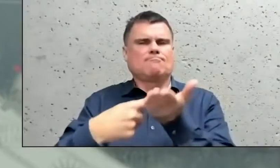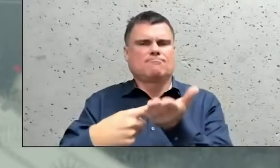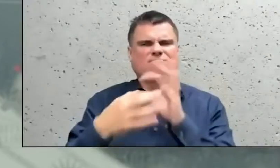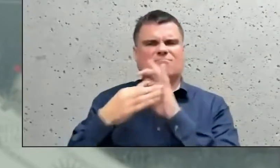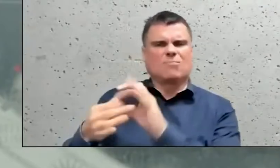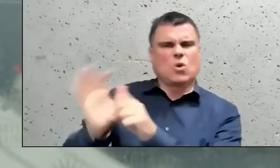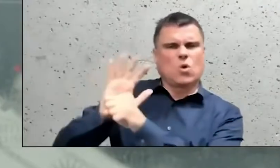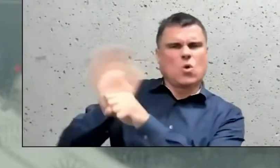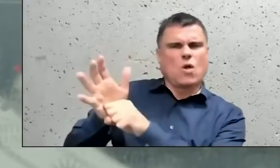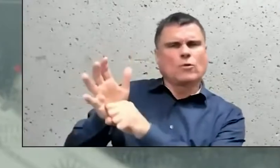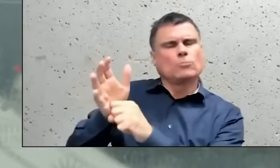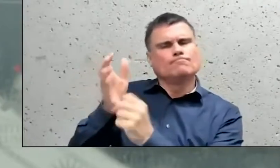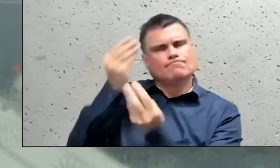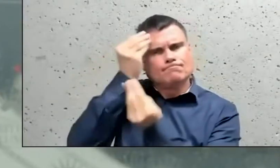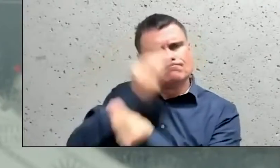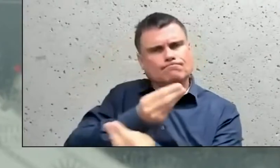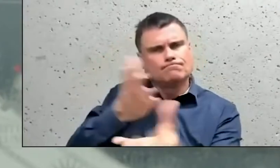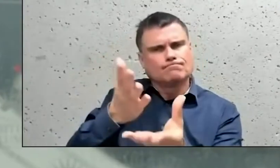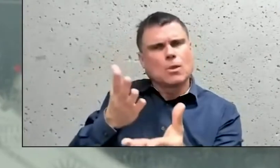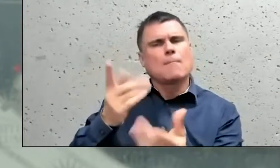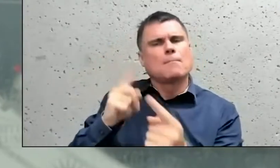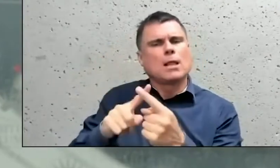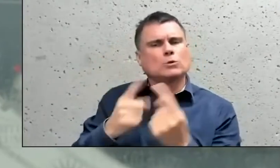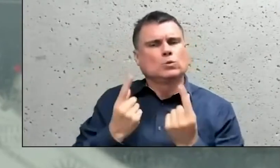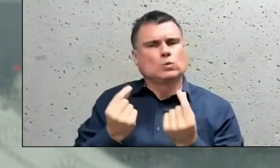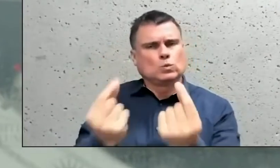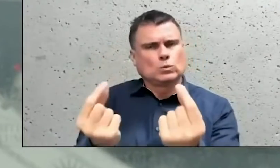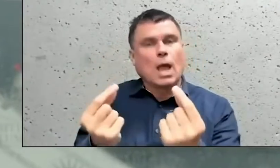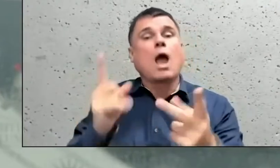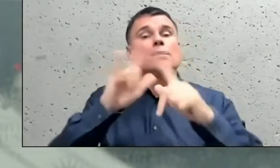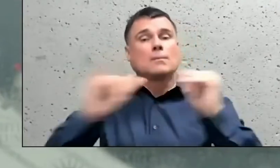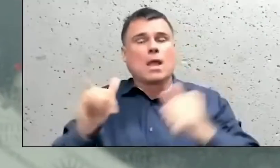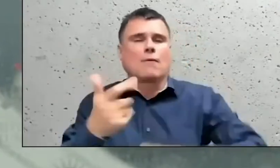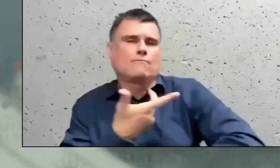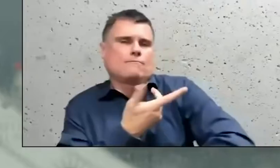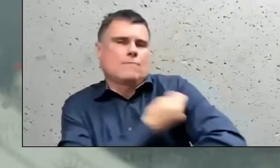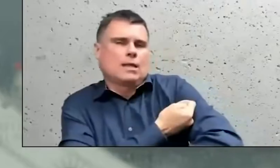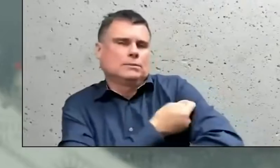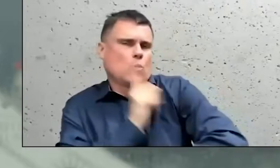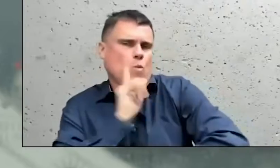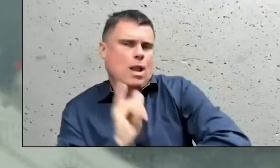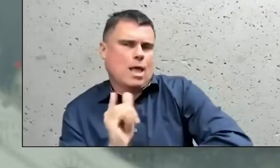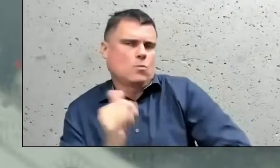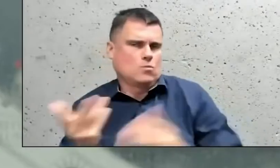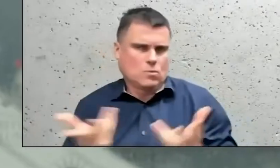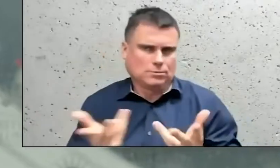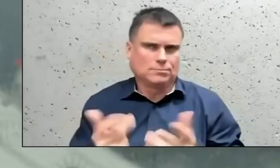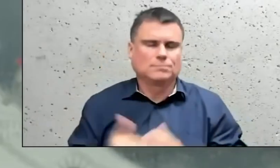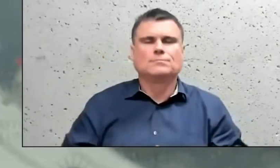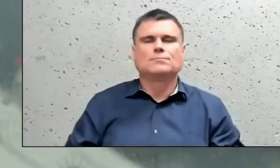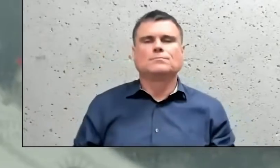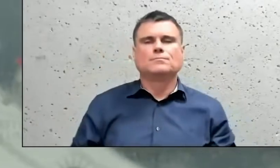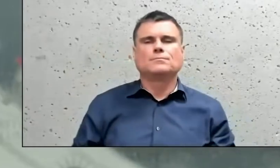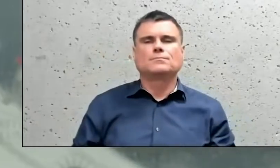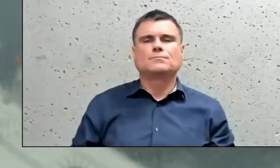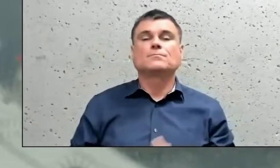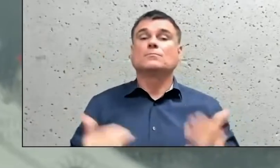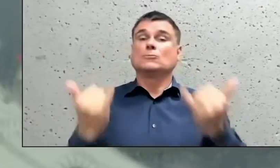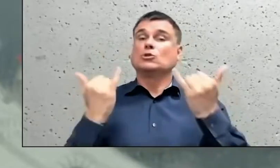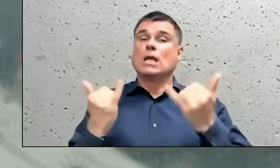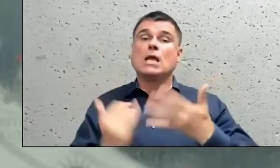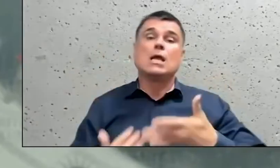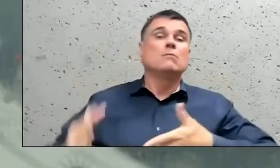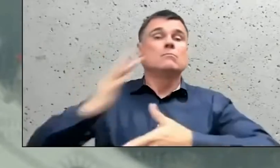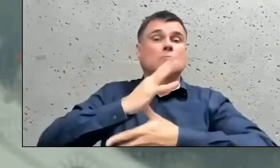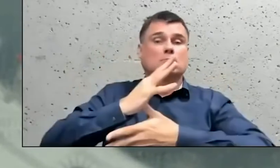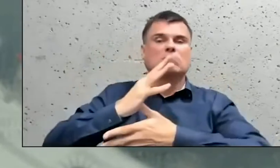response and on vaccine delivery. And while this briefing is about COVID-19 primarily, I would like to start